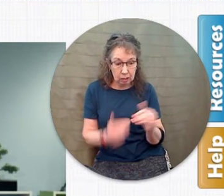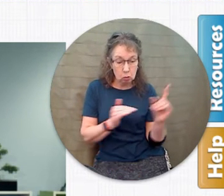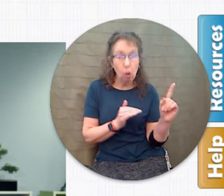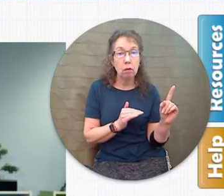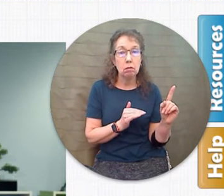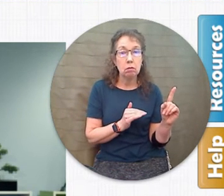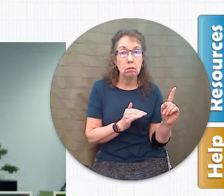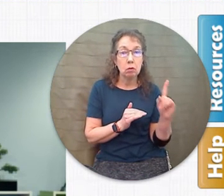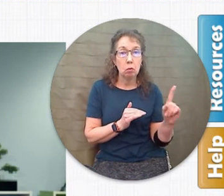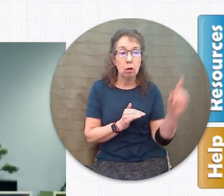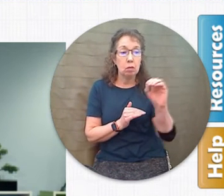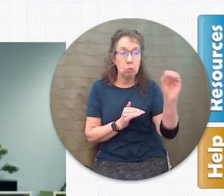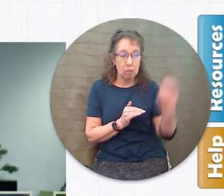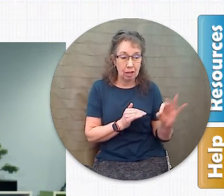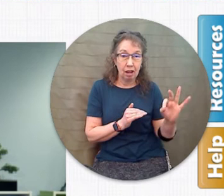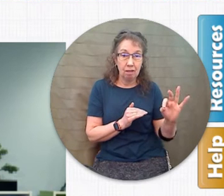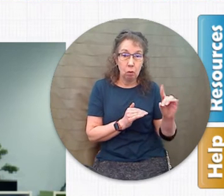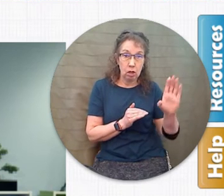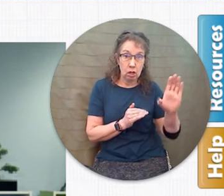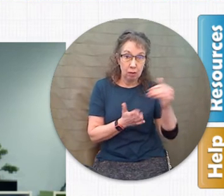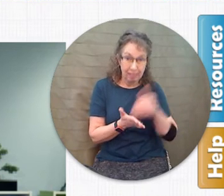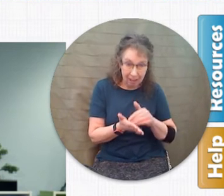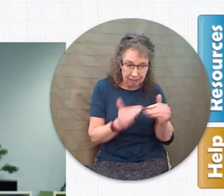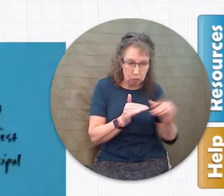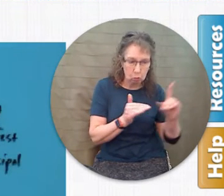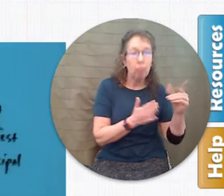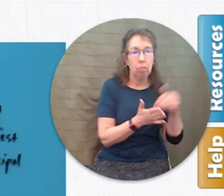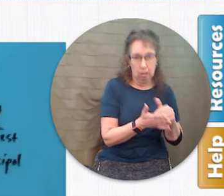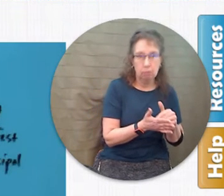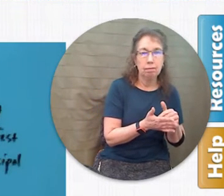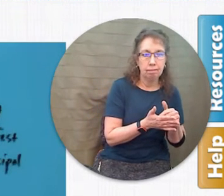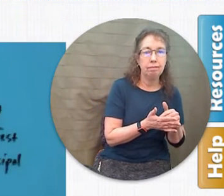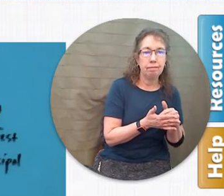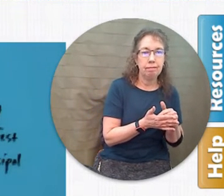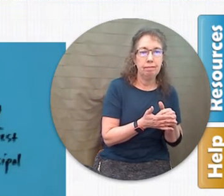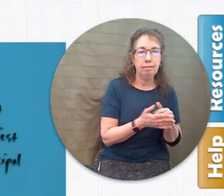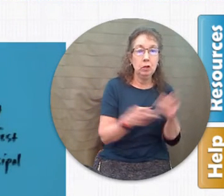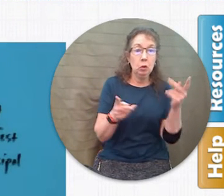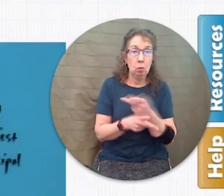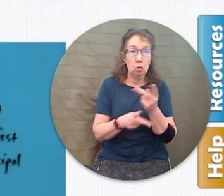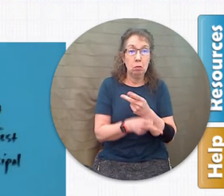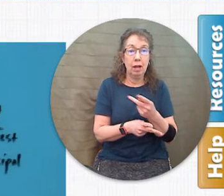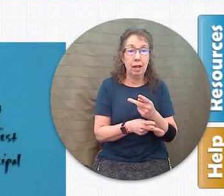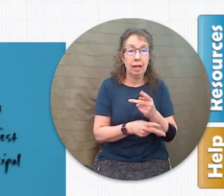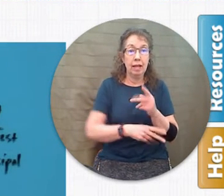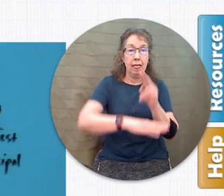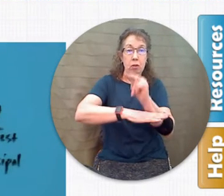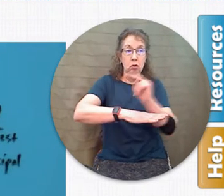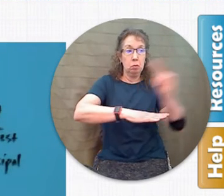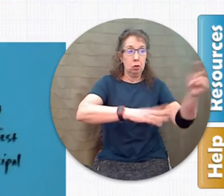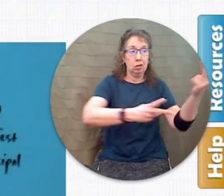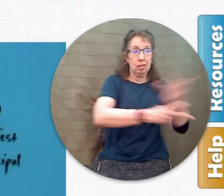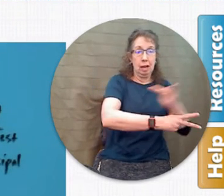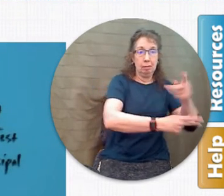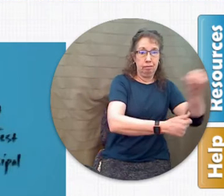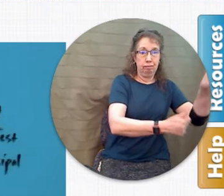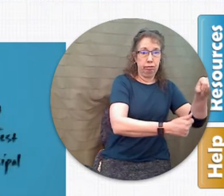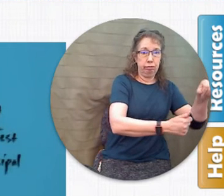So 1% of 100,000 is 1,000. So I multiply these numerators and I'll get